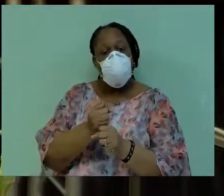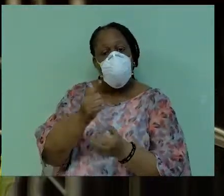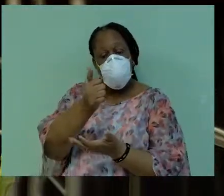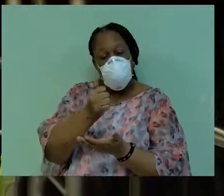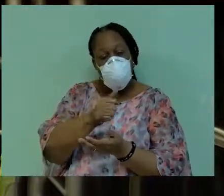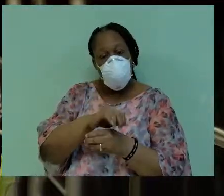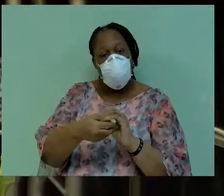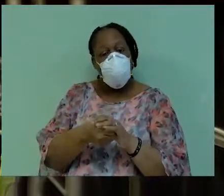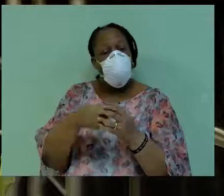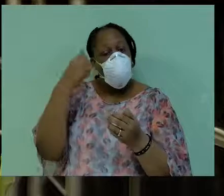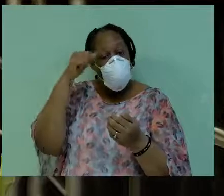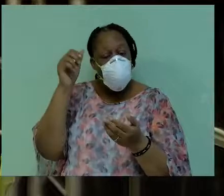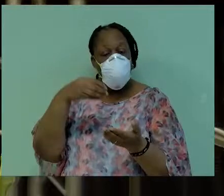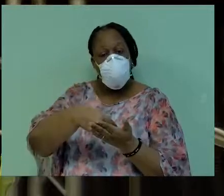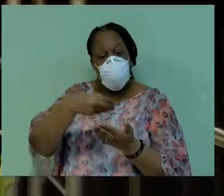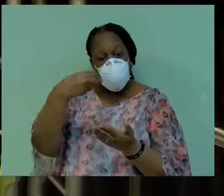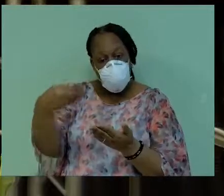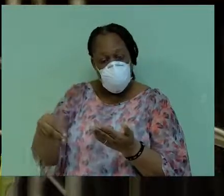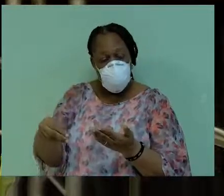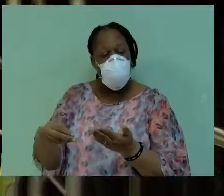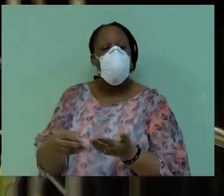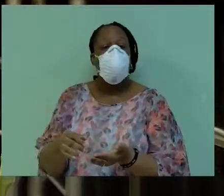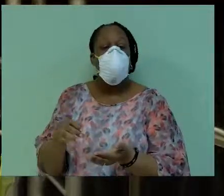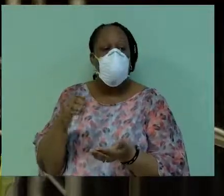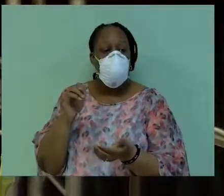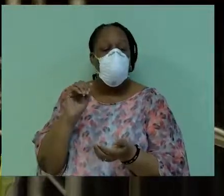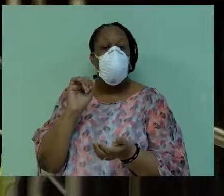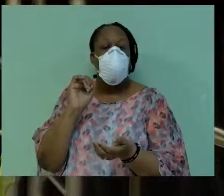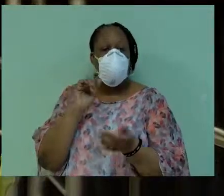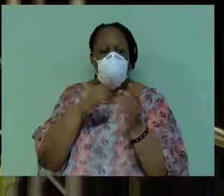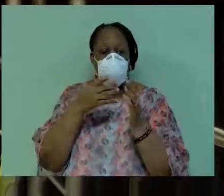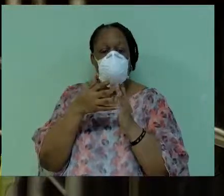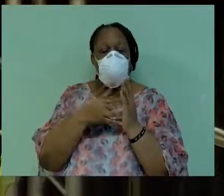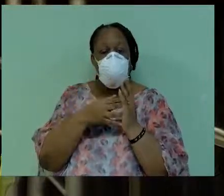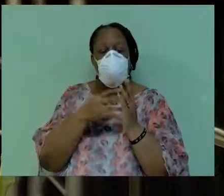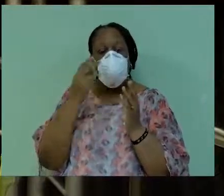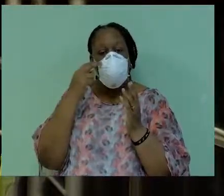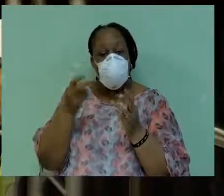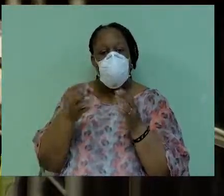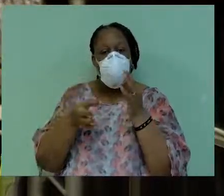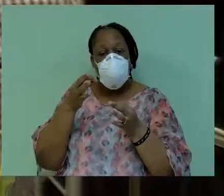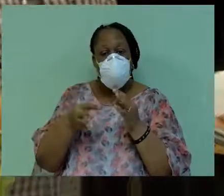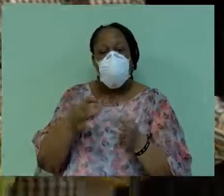that certificate once we have verified the samples. Thank you again.